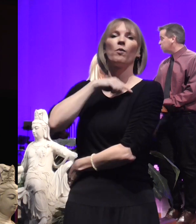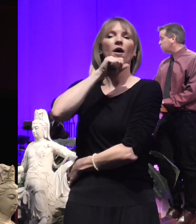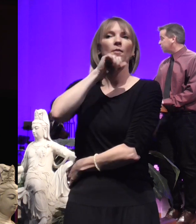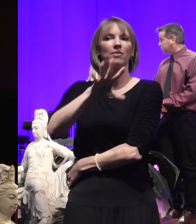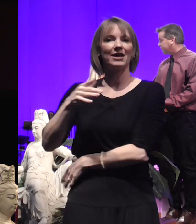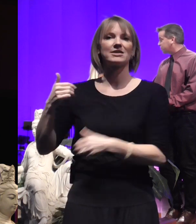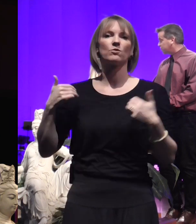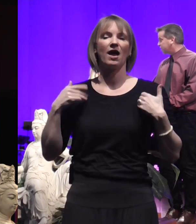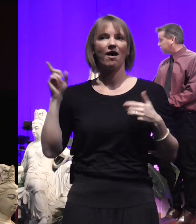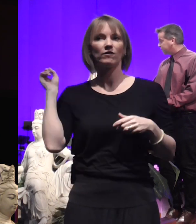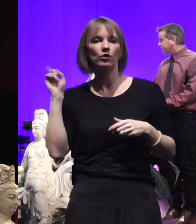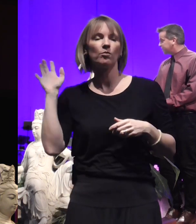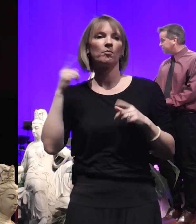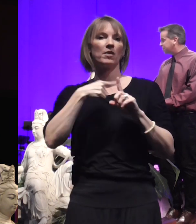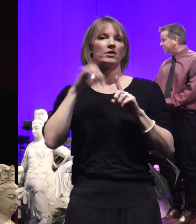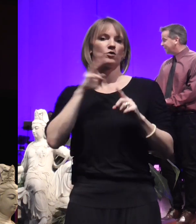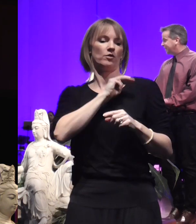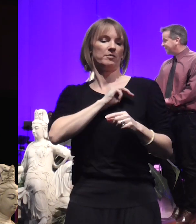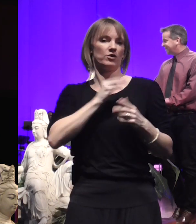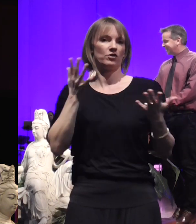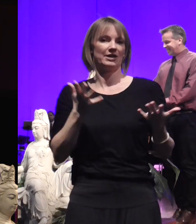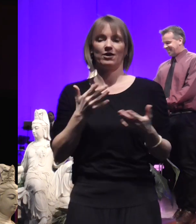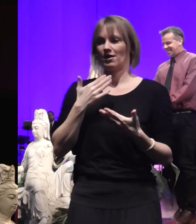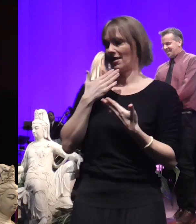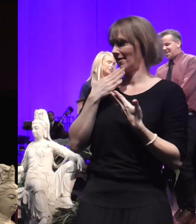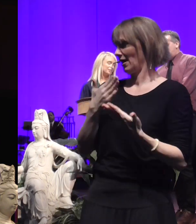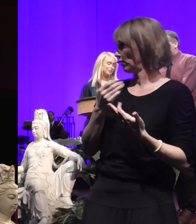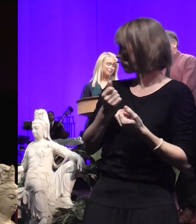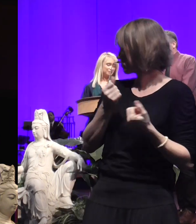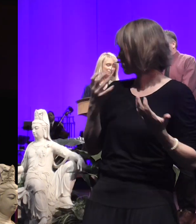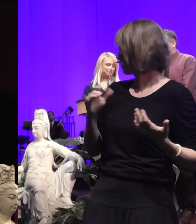have you and your ministry here with us. Thank you so